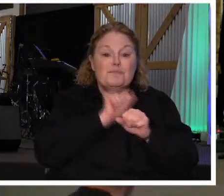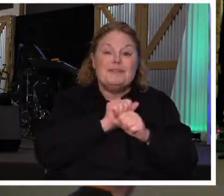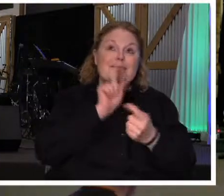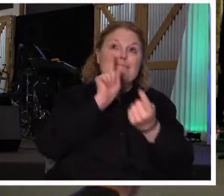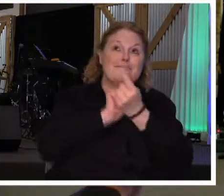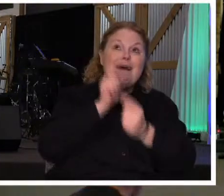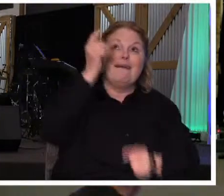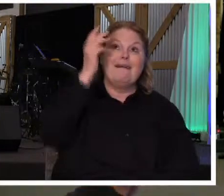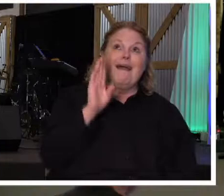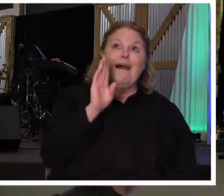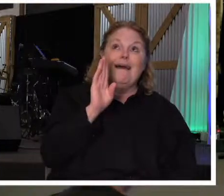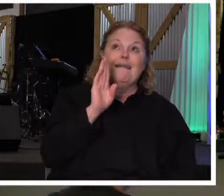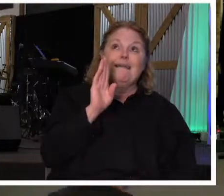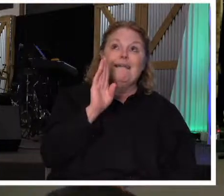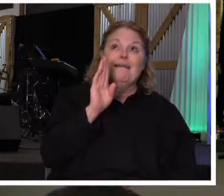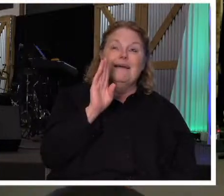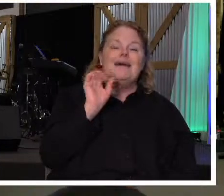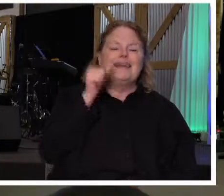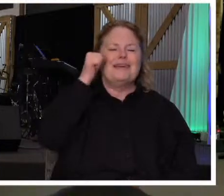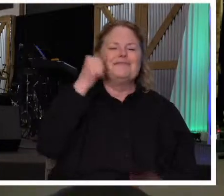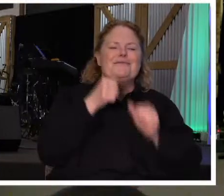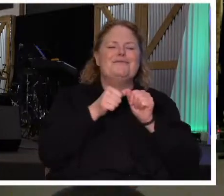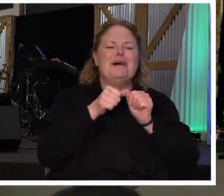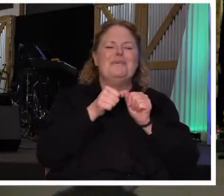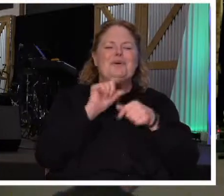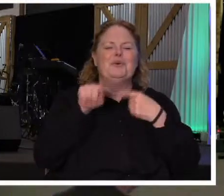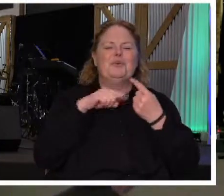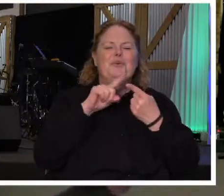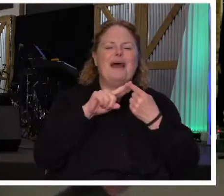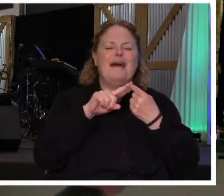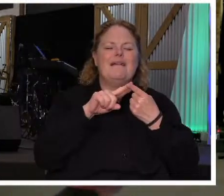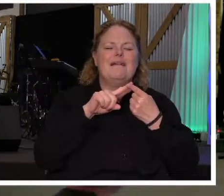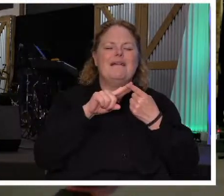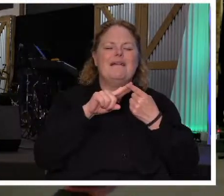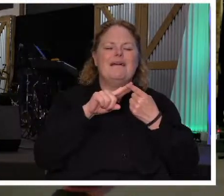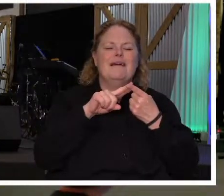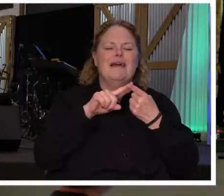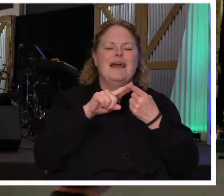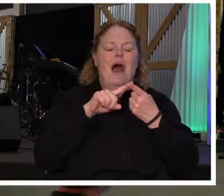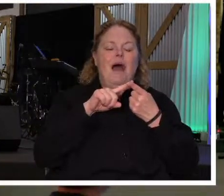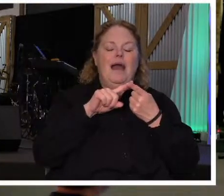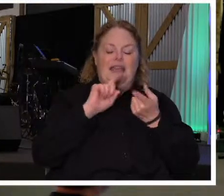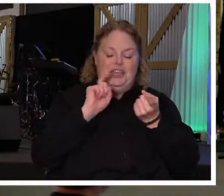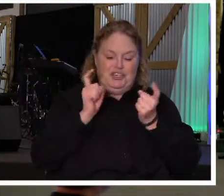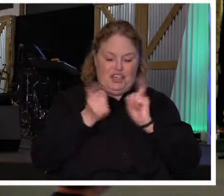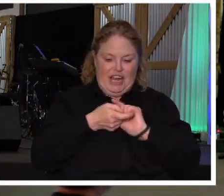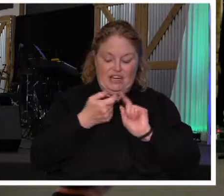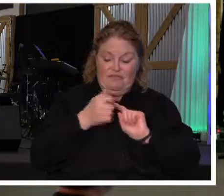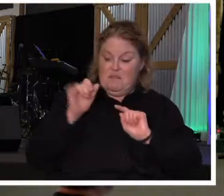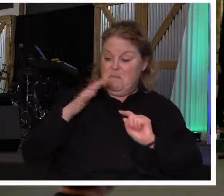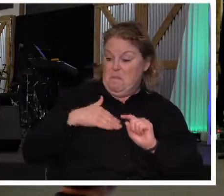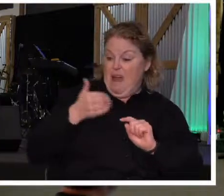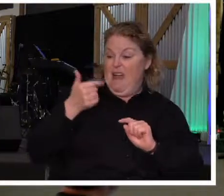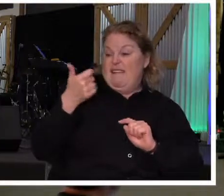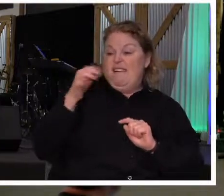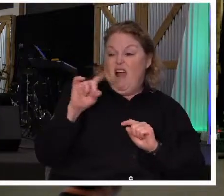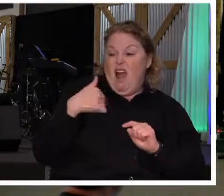glory can remember a time when he went from concept to reality. Has that happened to you?